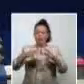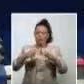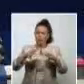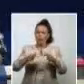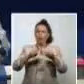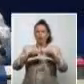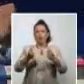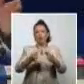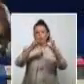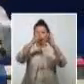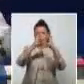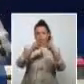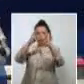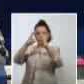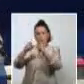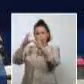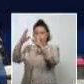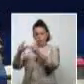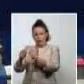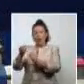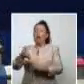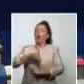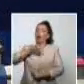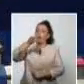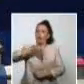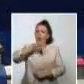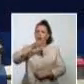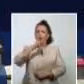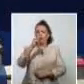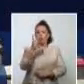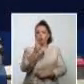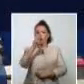Then we have the 2 evacuees.